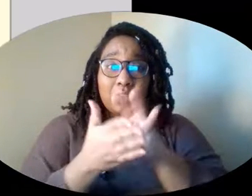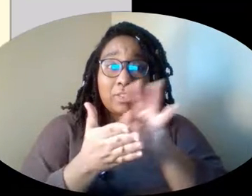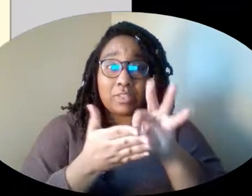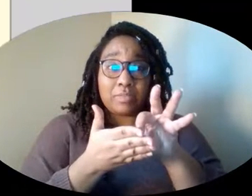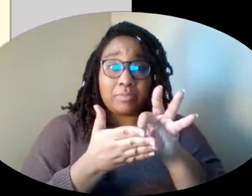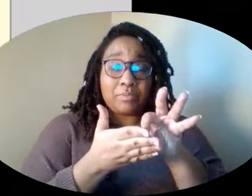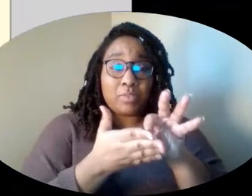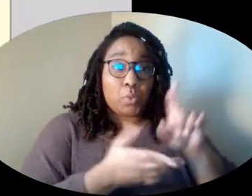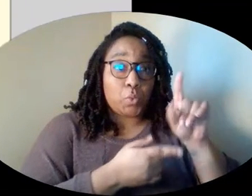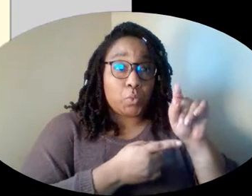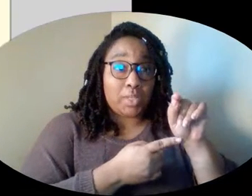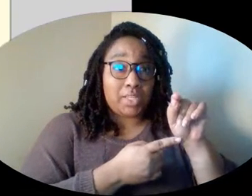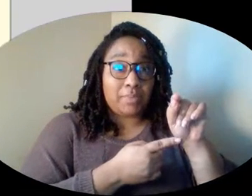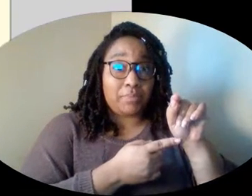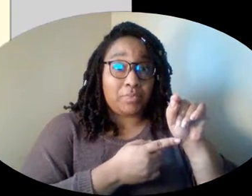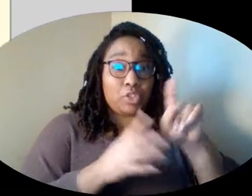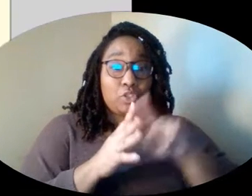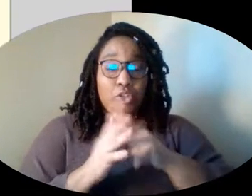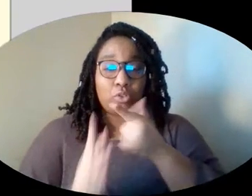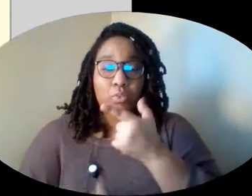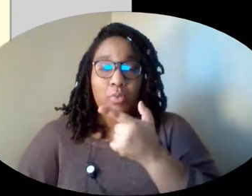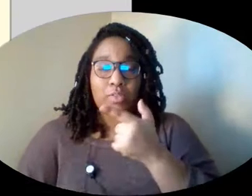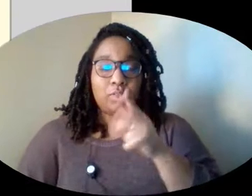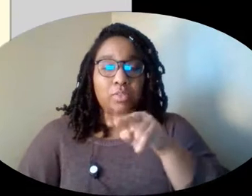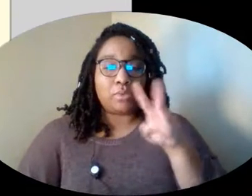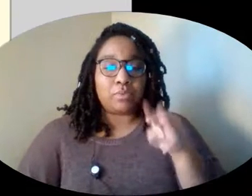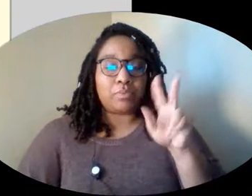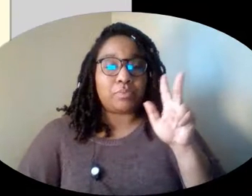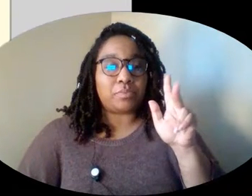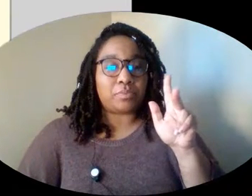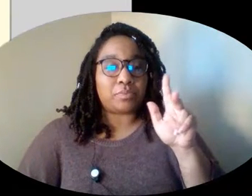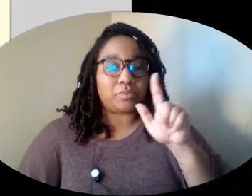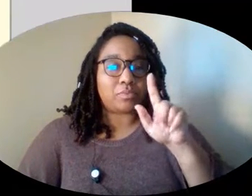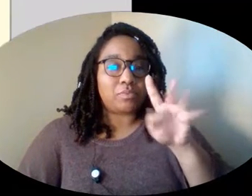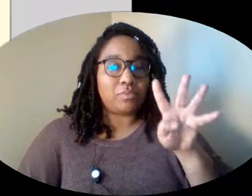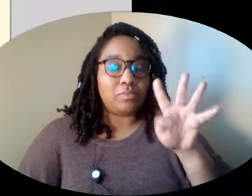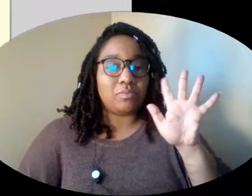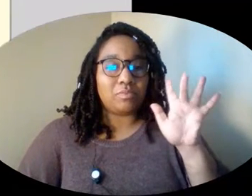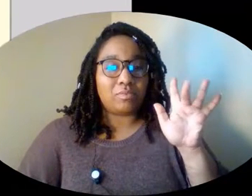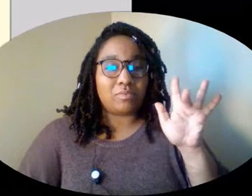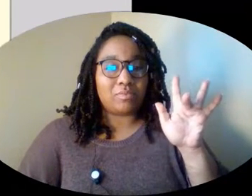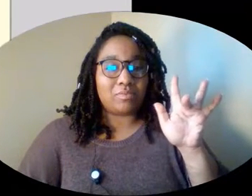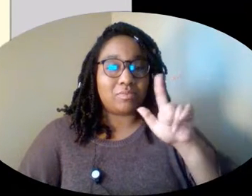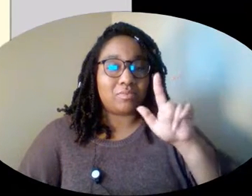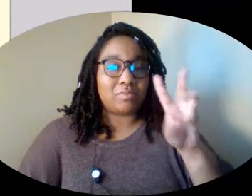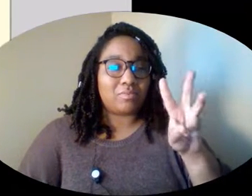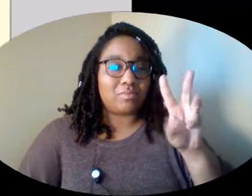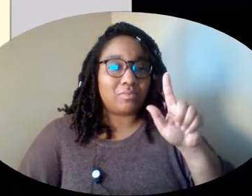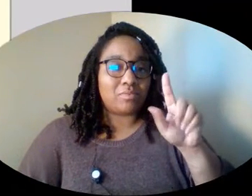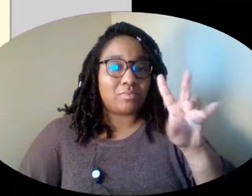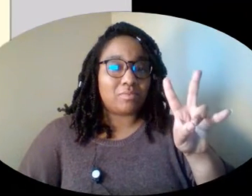We're going to start with 21, 22, 23, 24, 25,